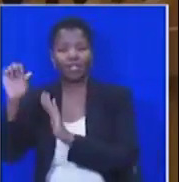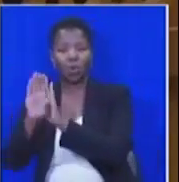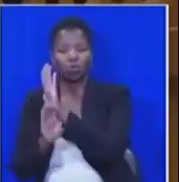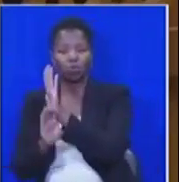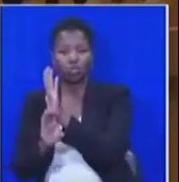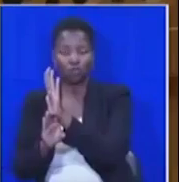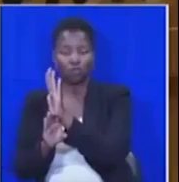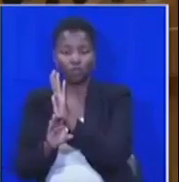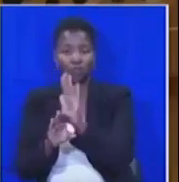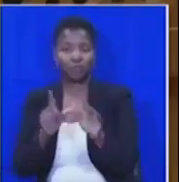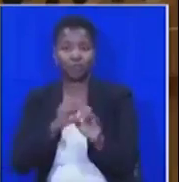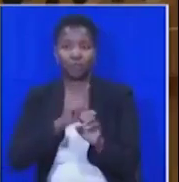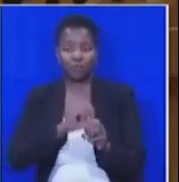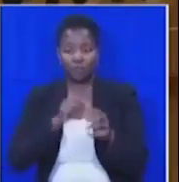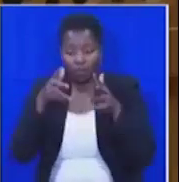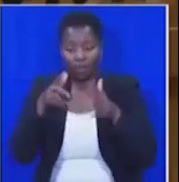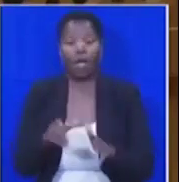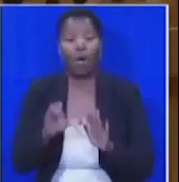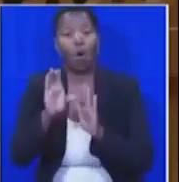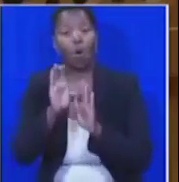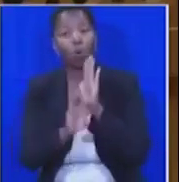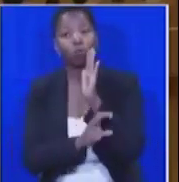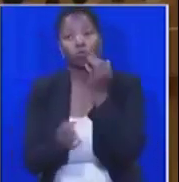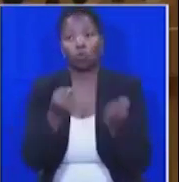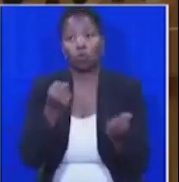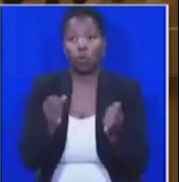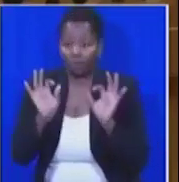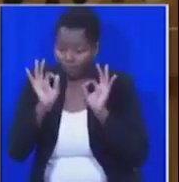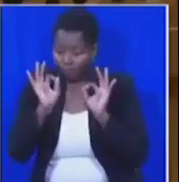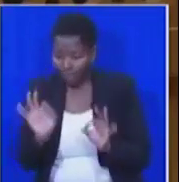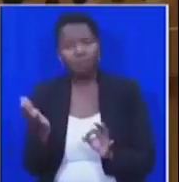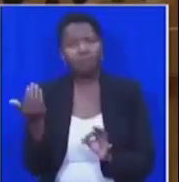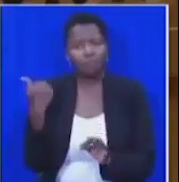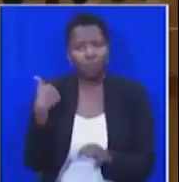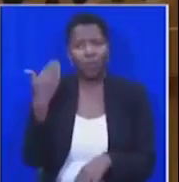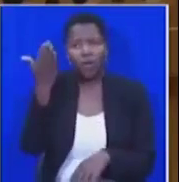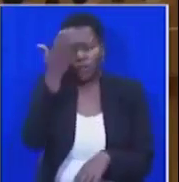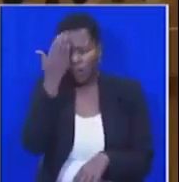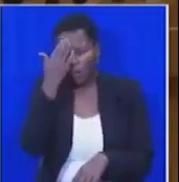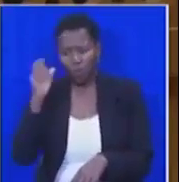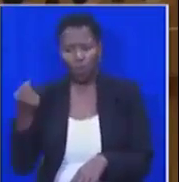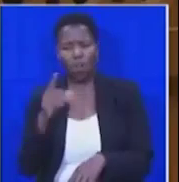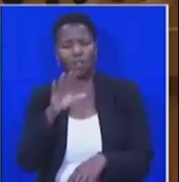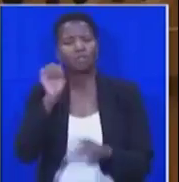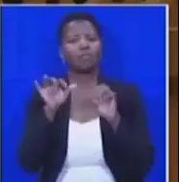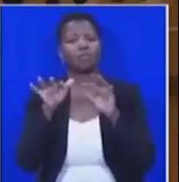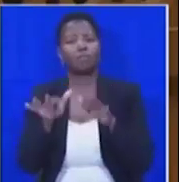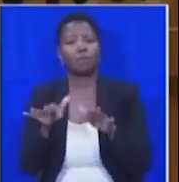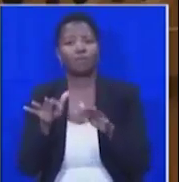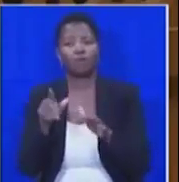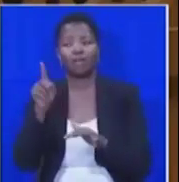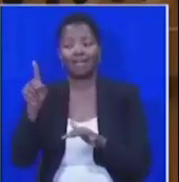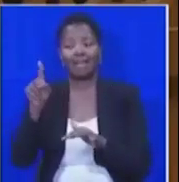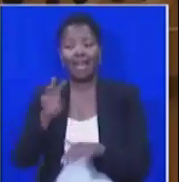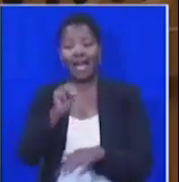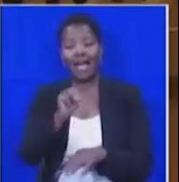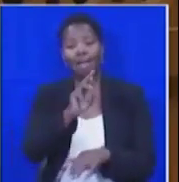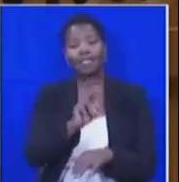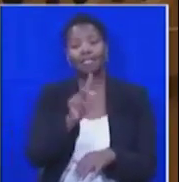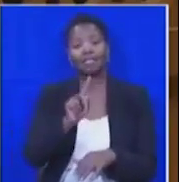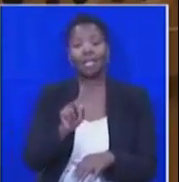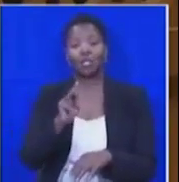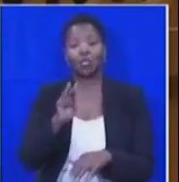That's why the Constitutional confirmed what this nation already knew, that Mr. Zuma violated the Constitution